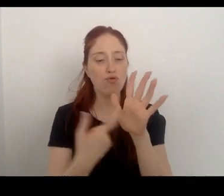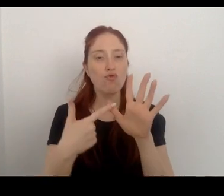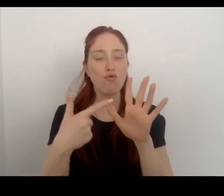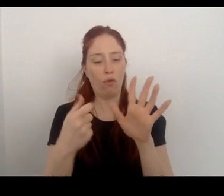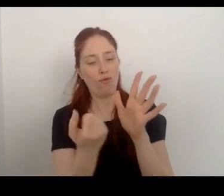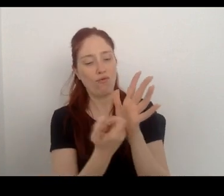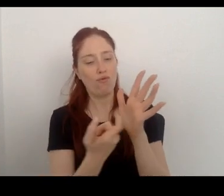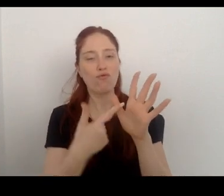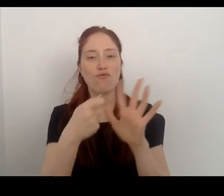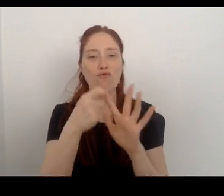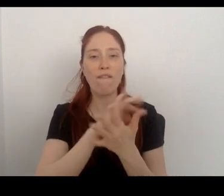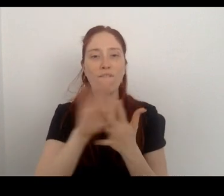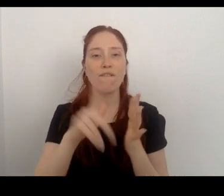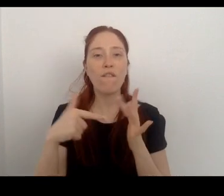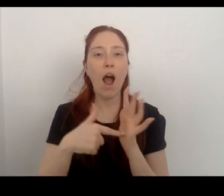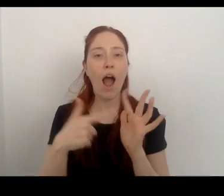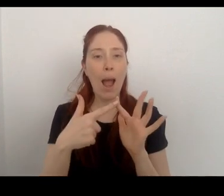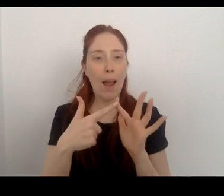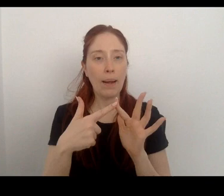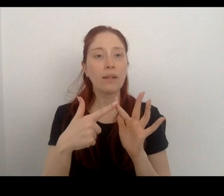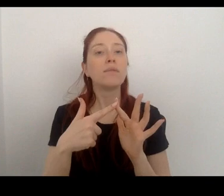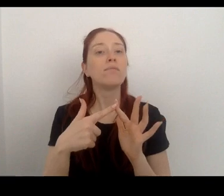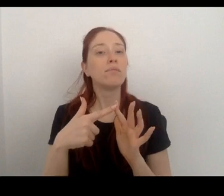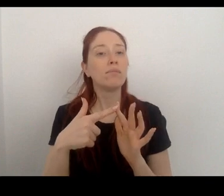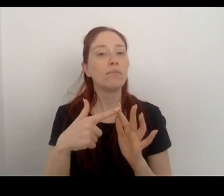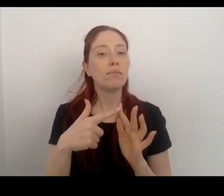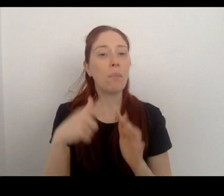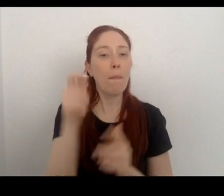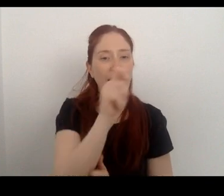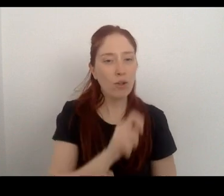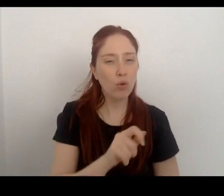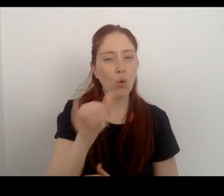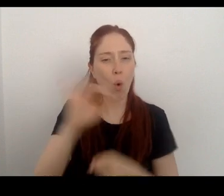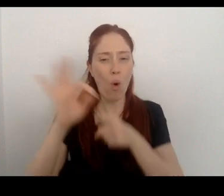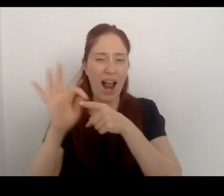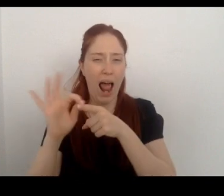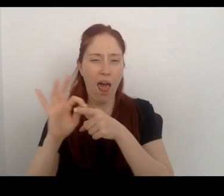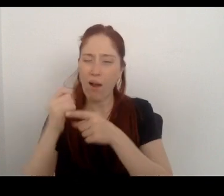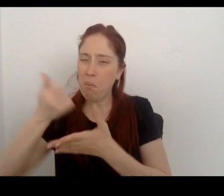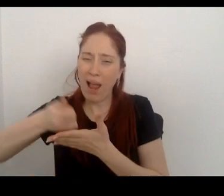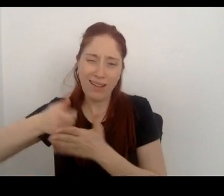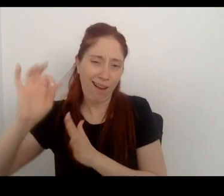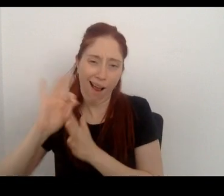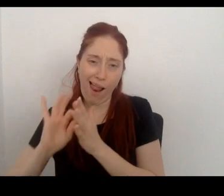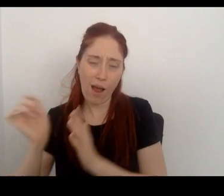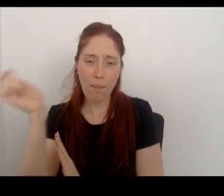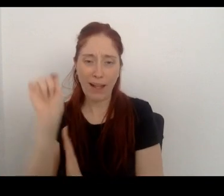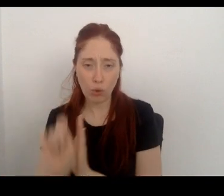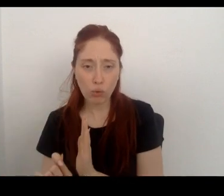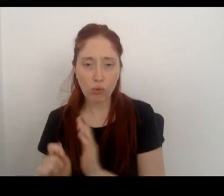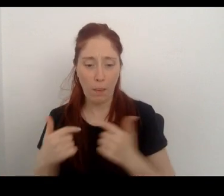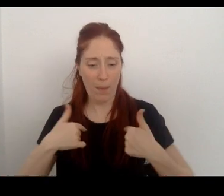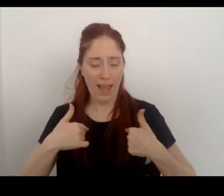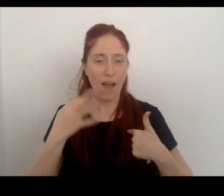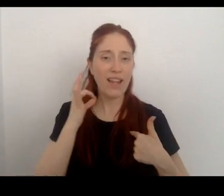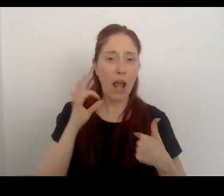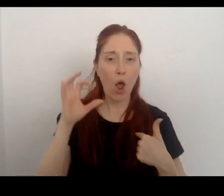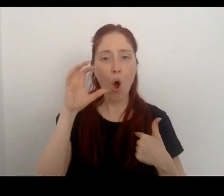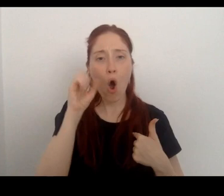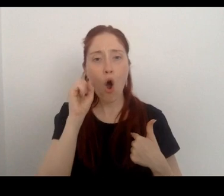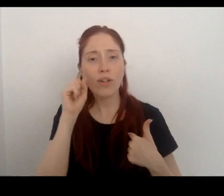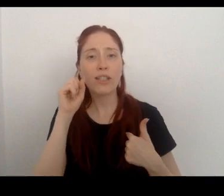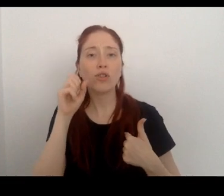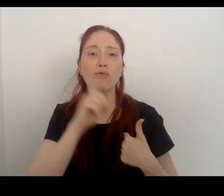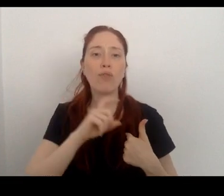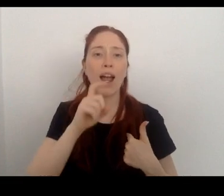half. You only need the basic colours. For me, I'm using yellow, orange, red, blue, and purple. In the first half of the session,